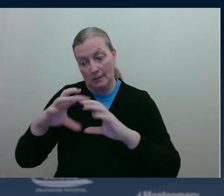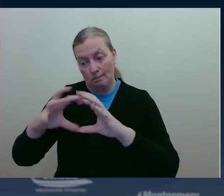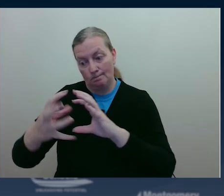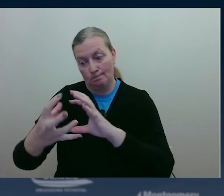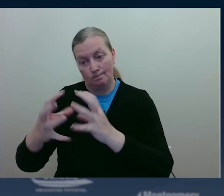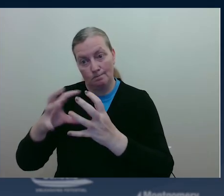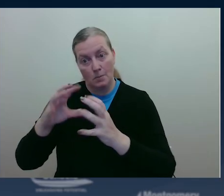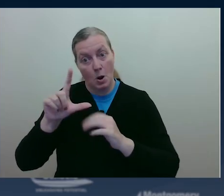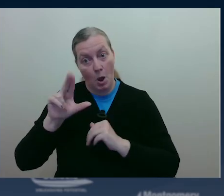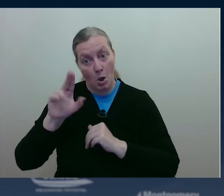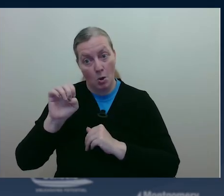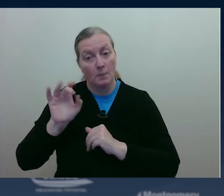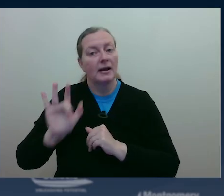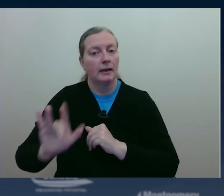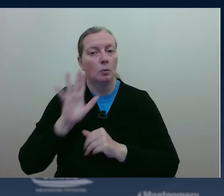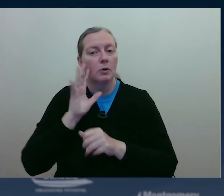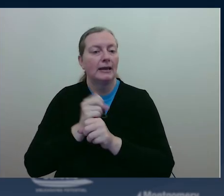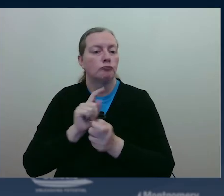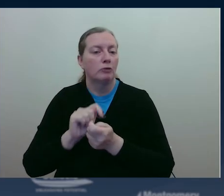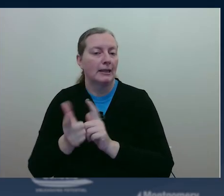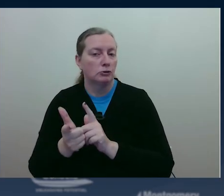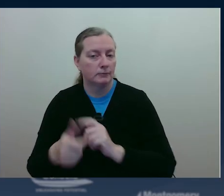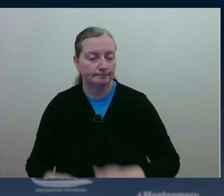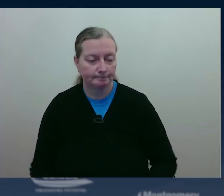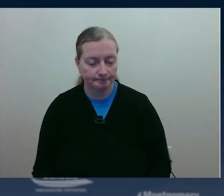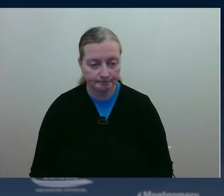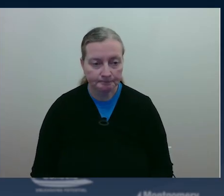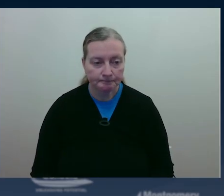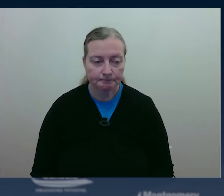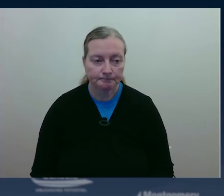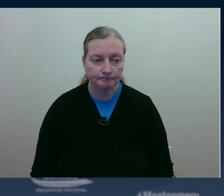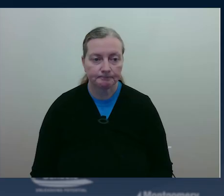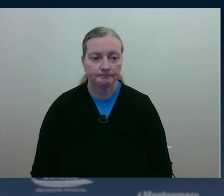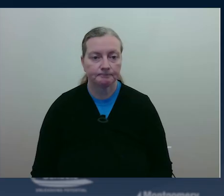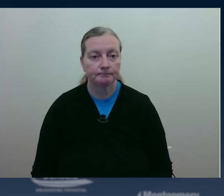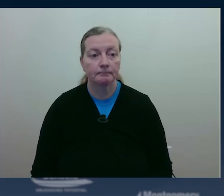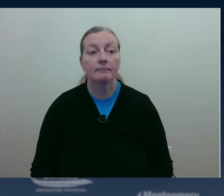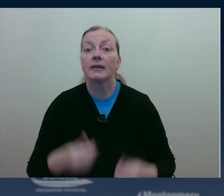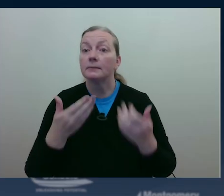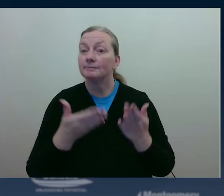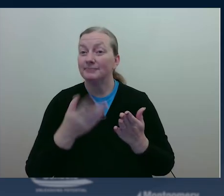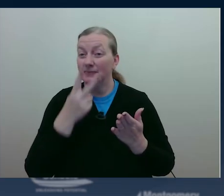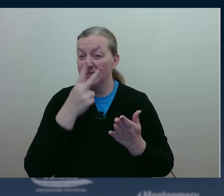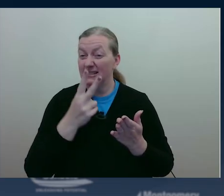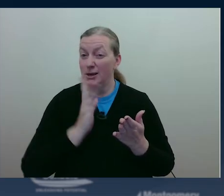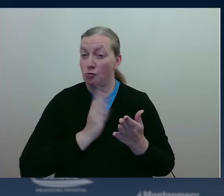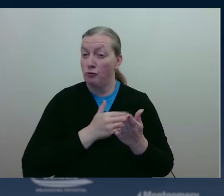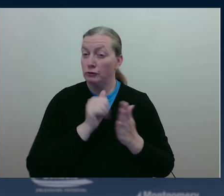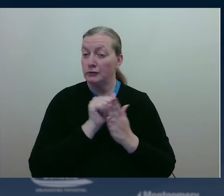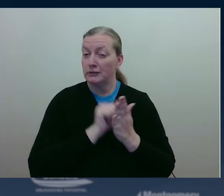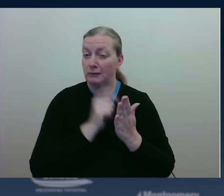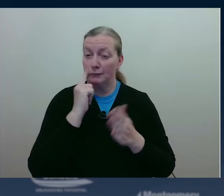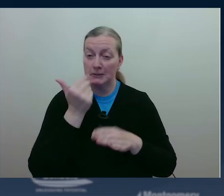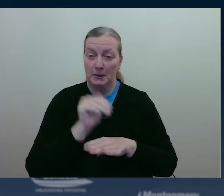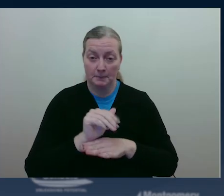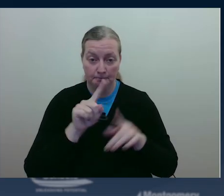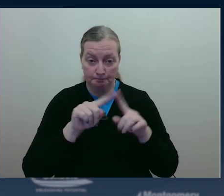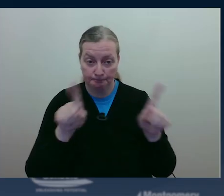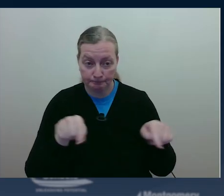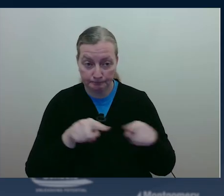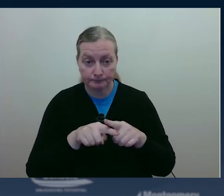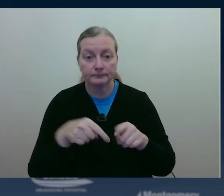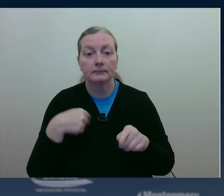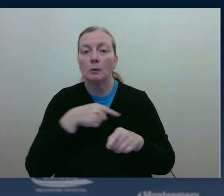Next slide, please. Okay, here's our agenda. During this session, we will explain the 6-region